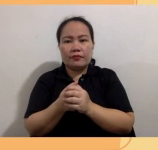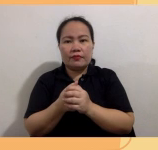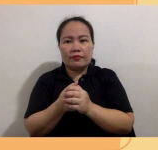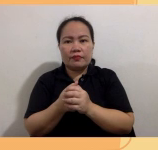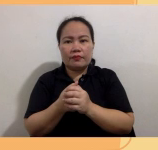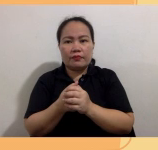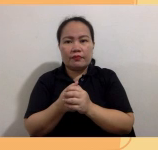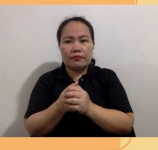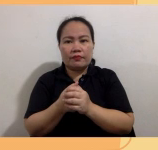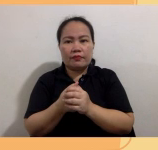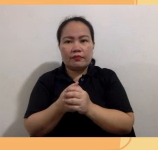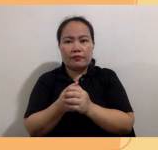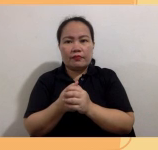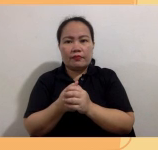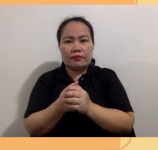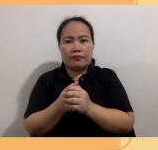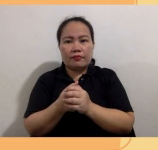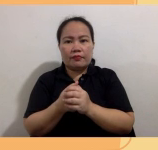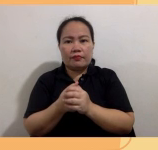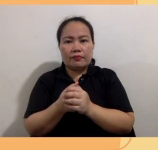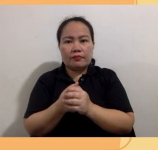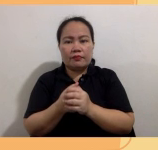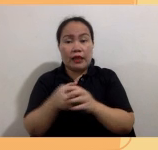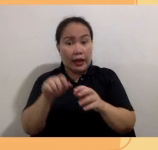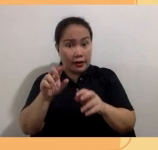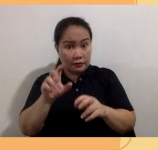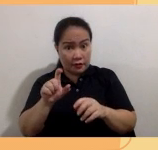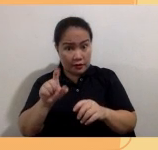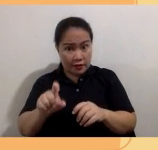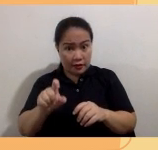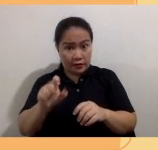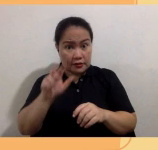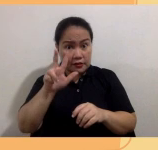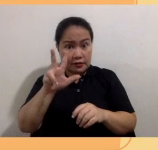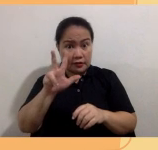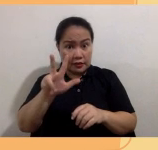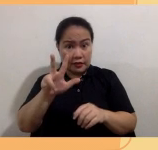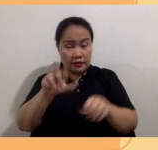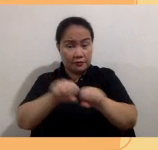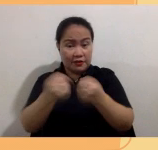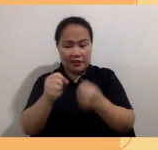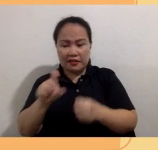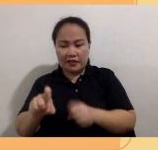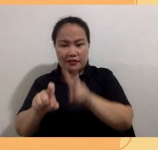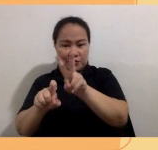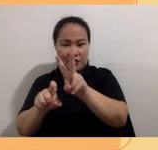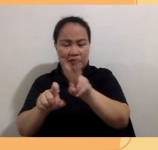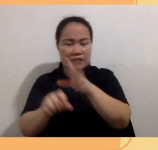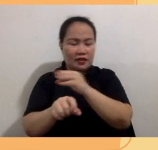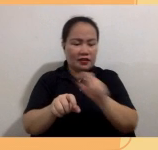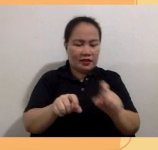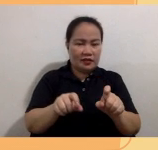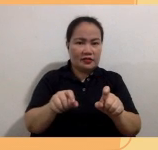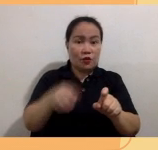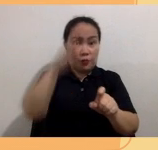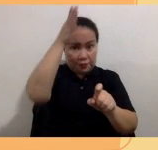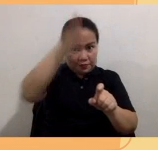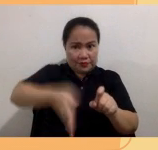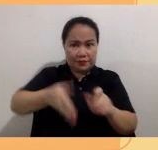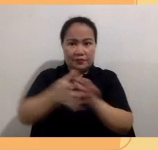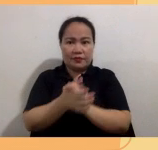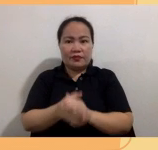then also, etong 3, ginawa ko siyang squared and 1 para merong pareho. Okay? So next,